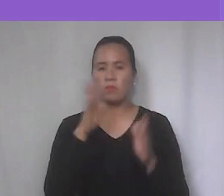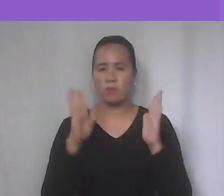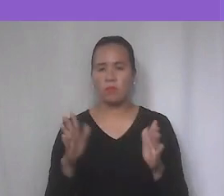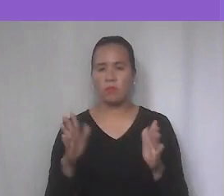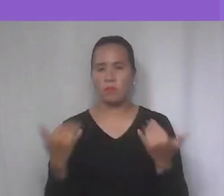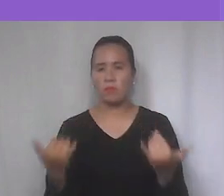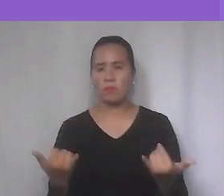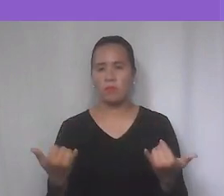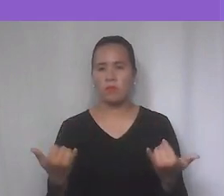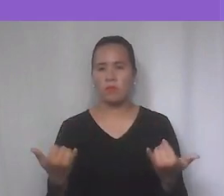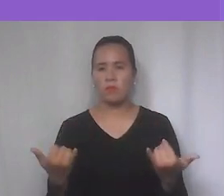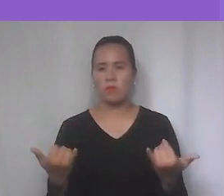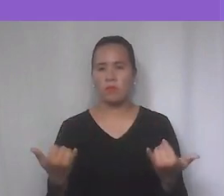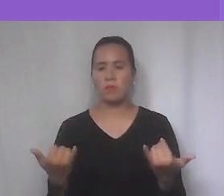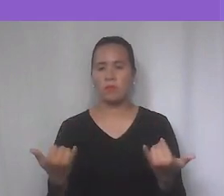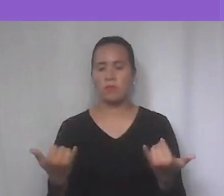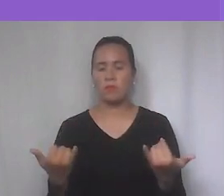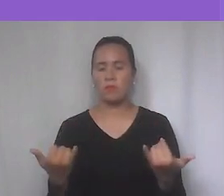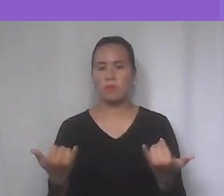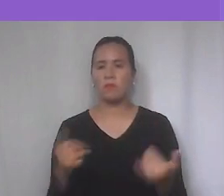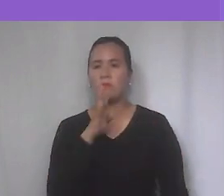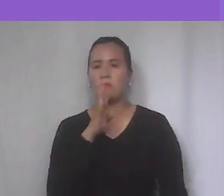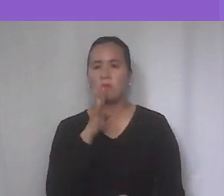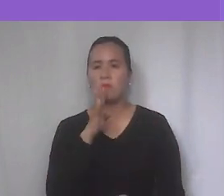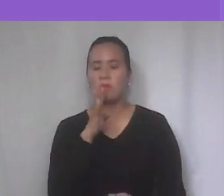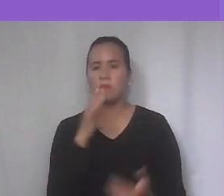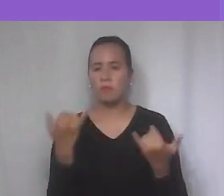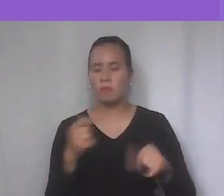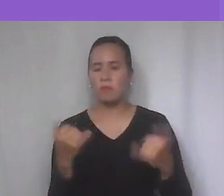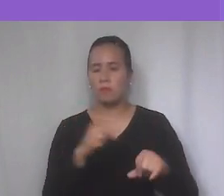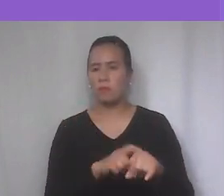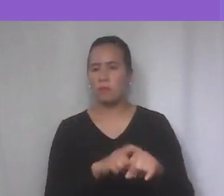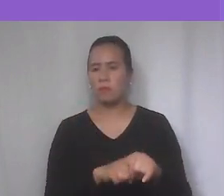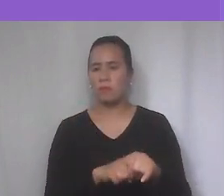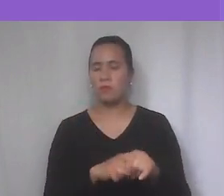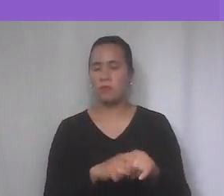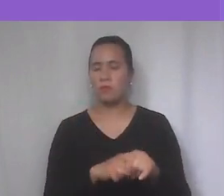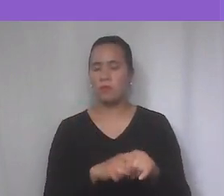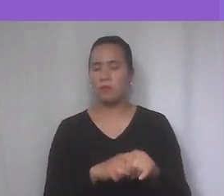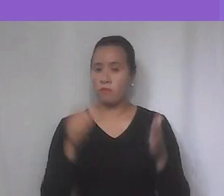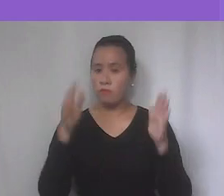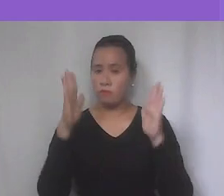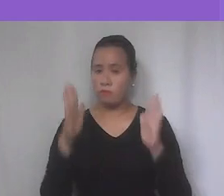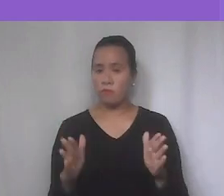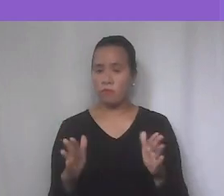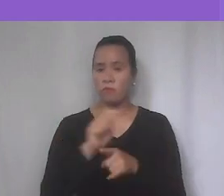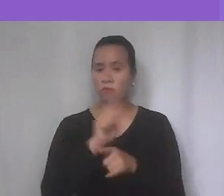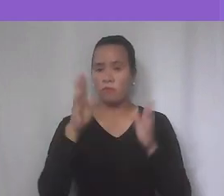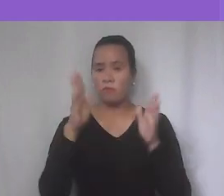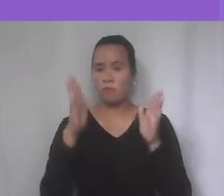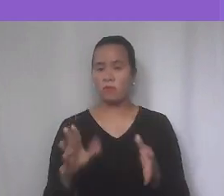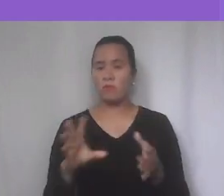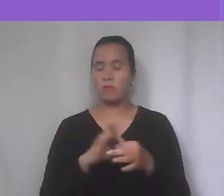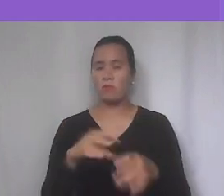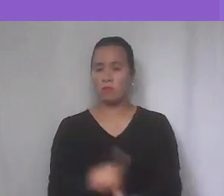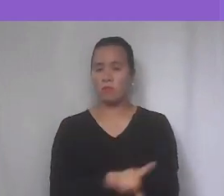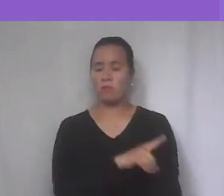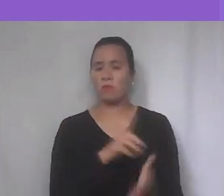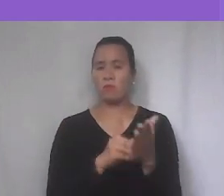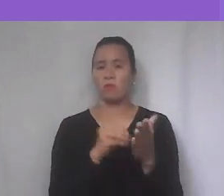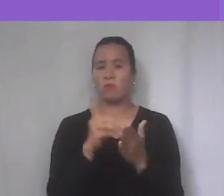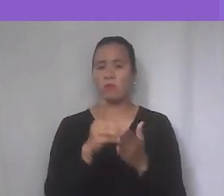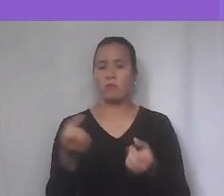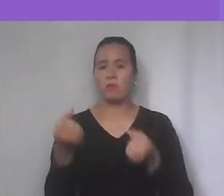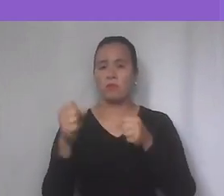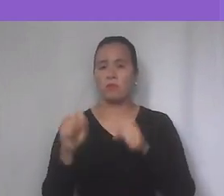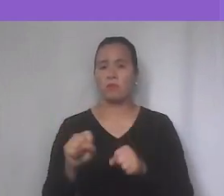backgrounds. Let us get to know our resource speaker for this session. Our speaker for this session is currently the